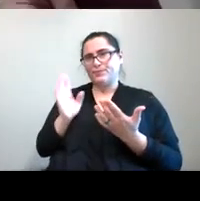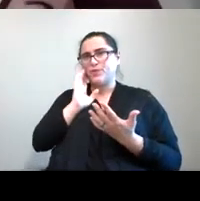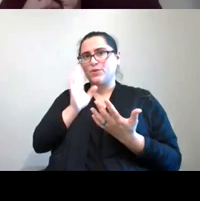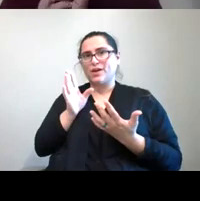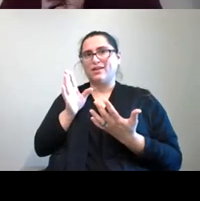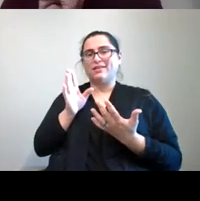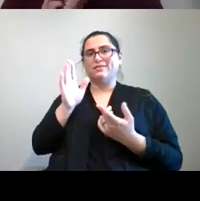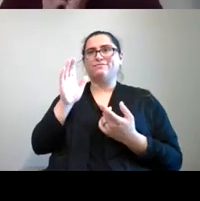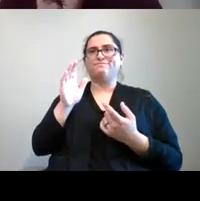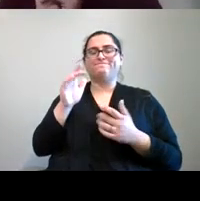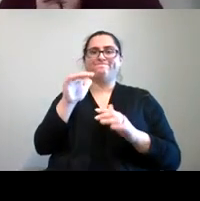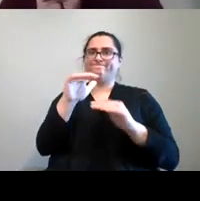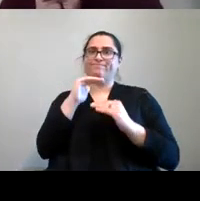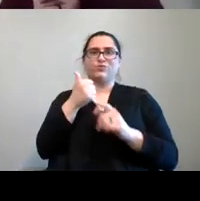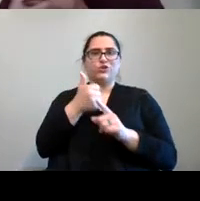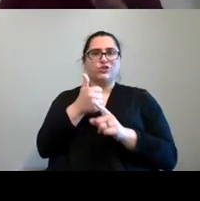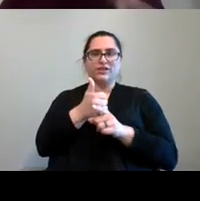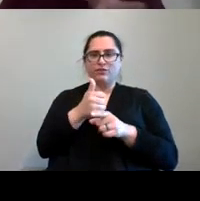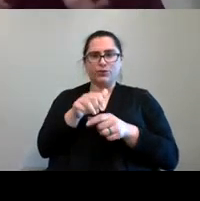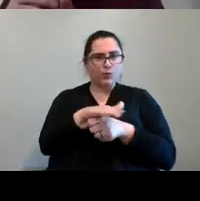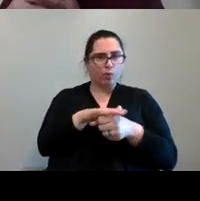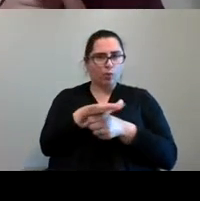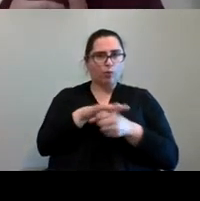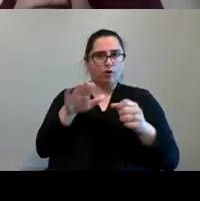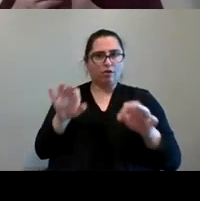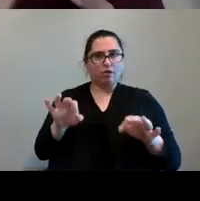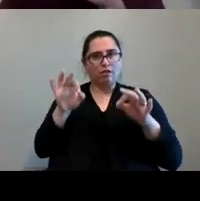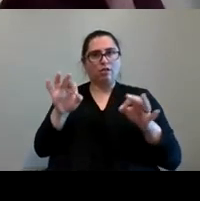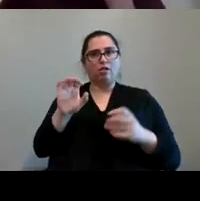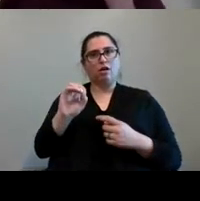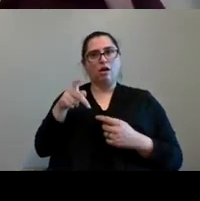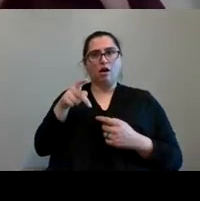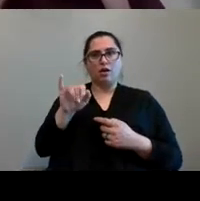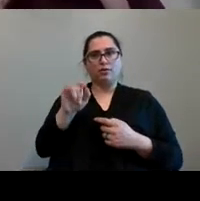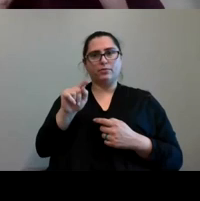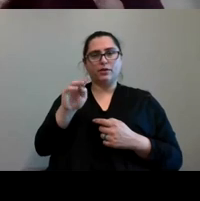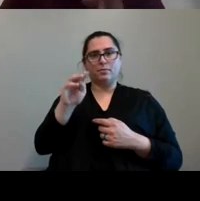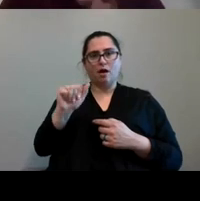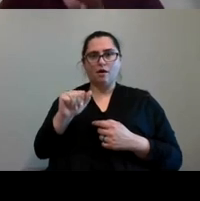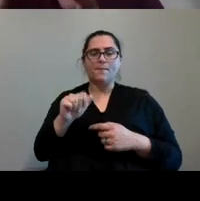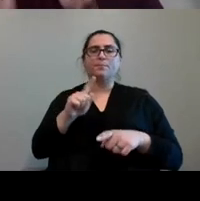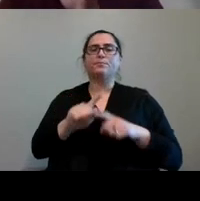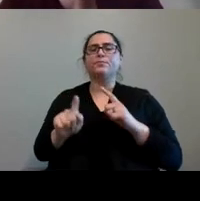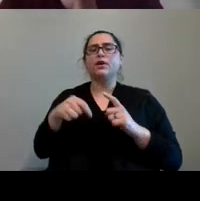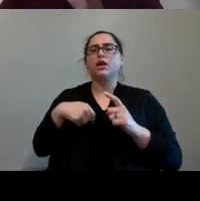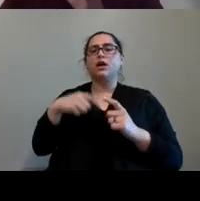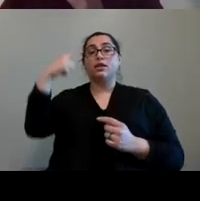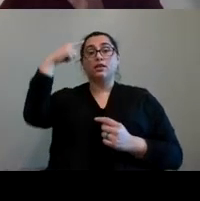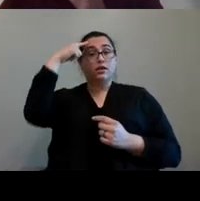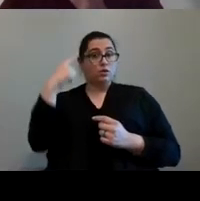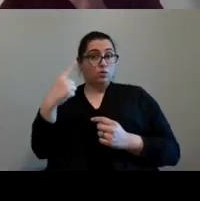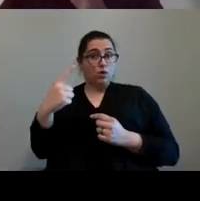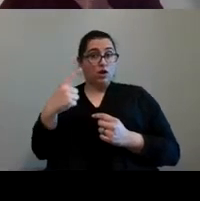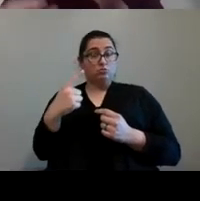local optimum or something. But I think a promising way to break out